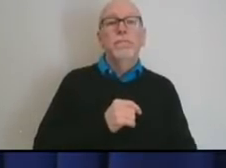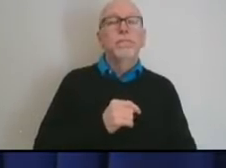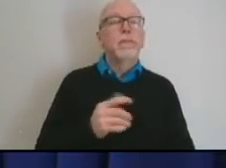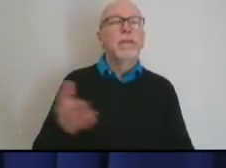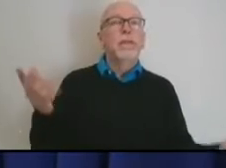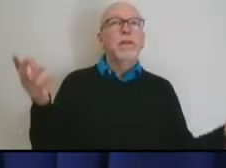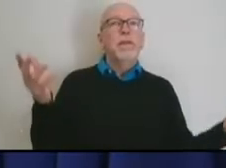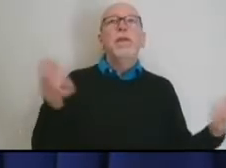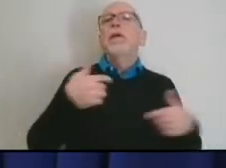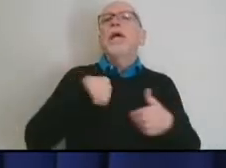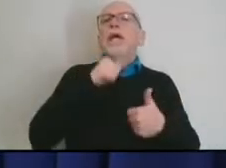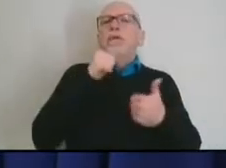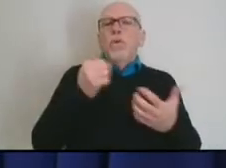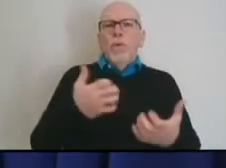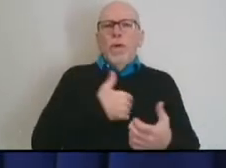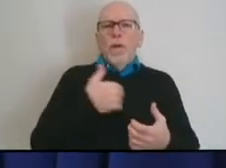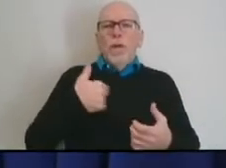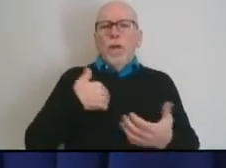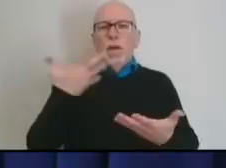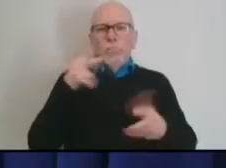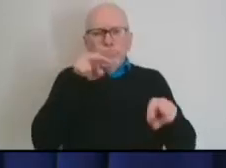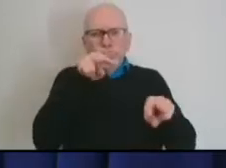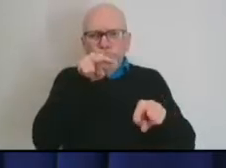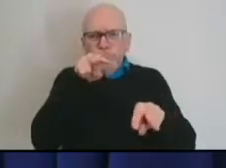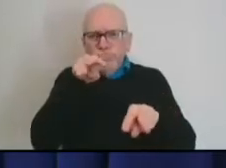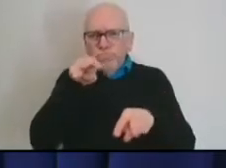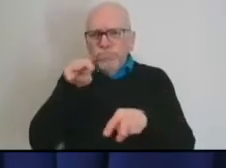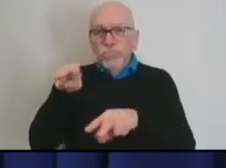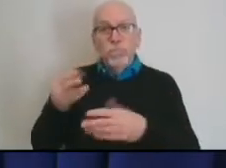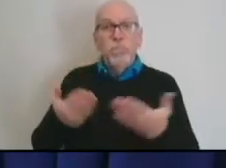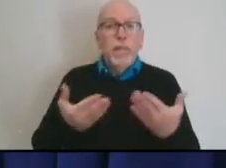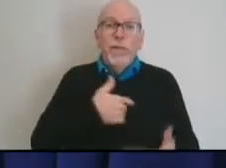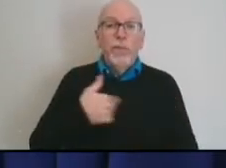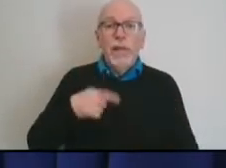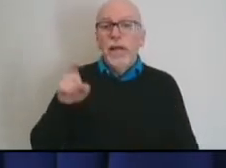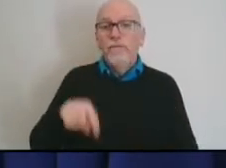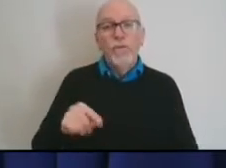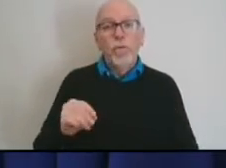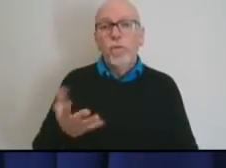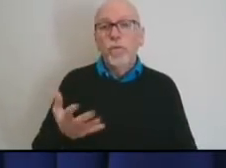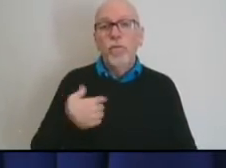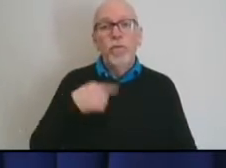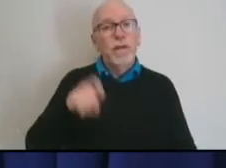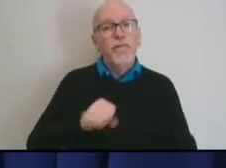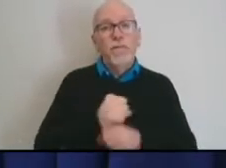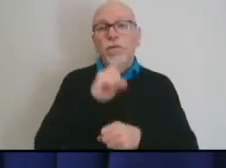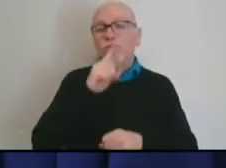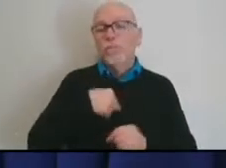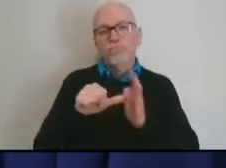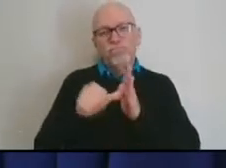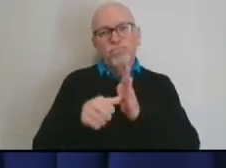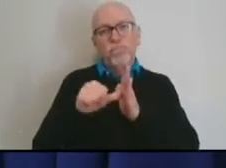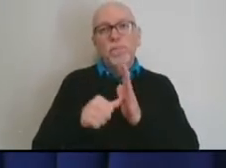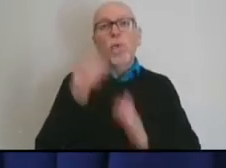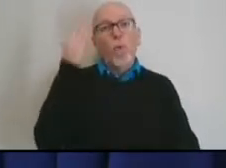I don't want us to be hall monitors, but unfortunately we have to make sure that we're stressing the